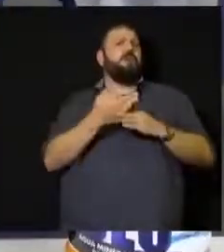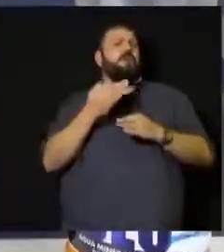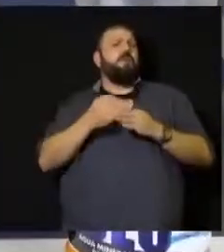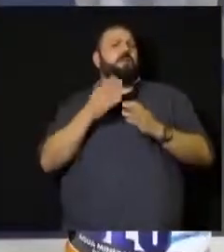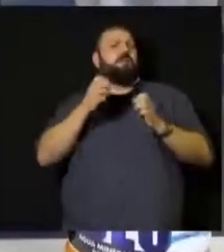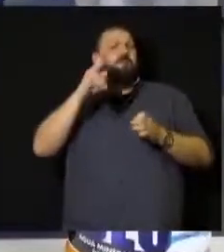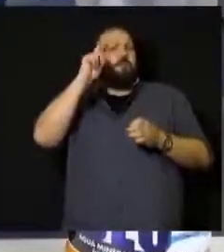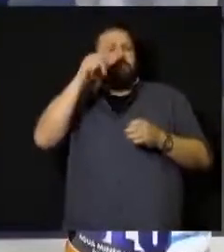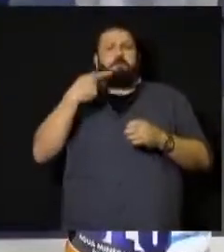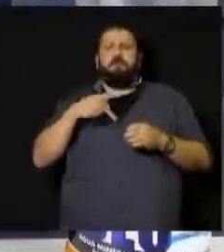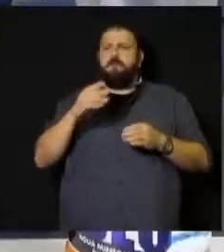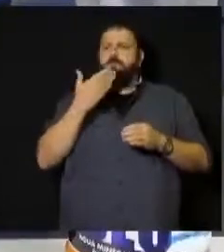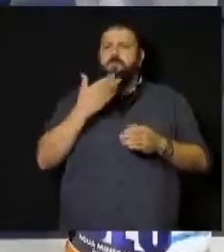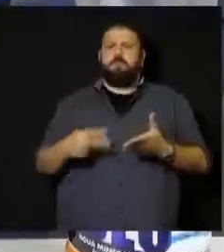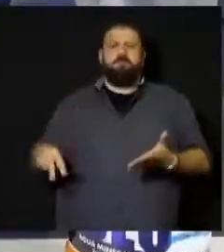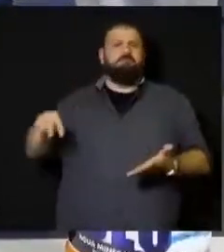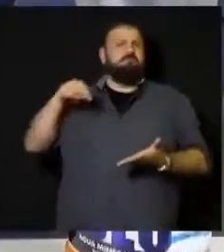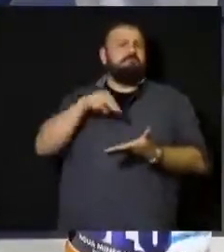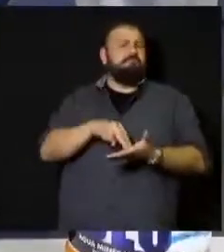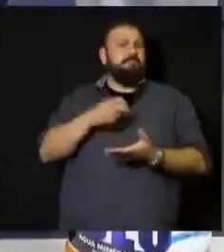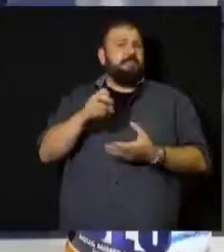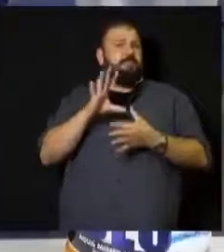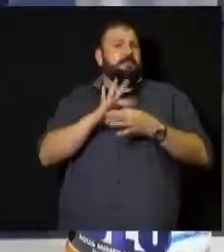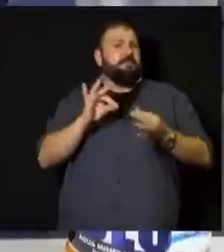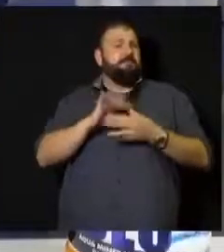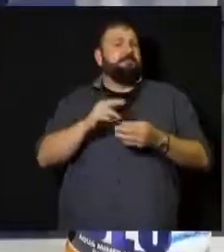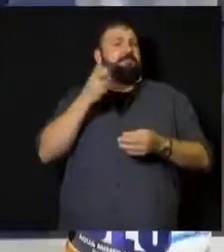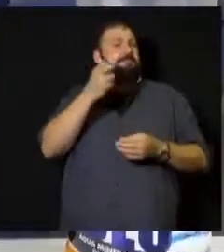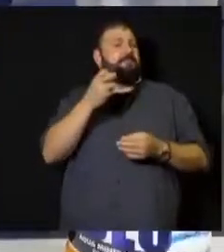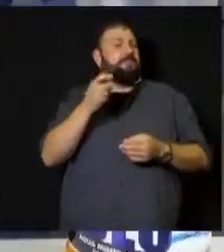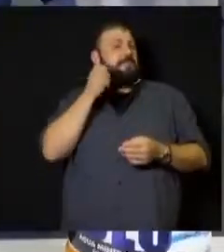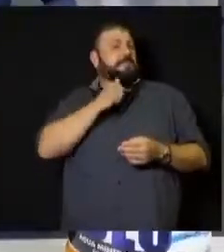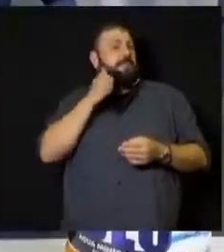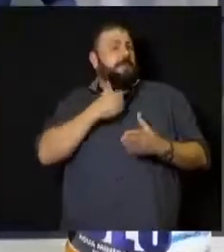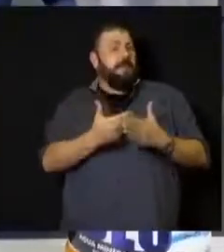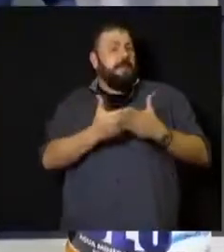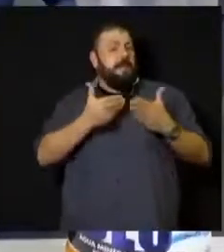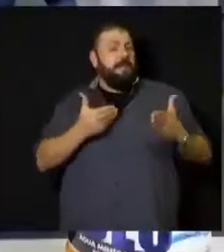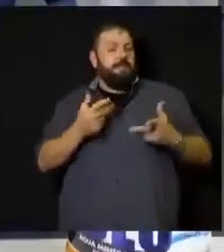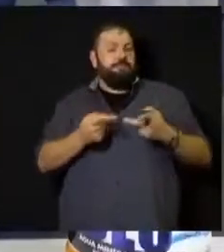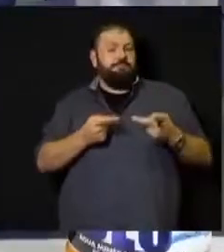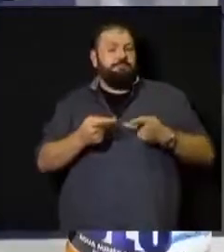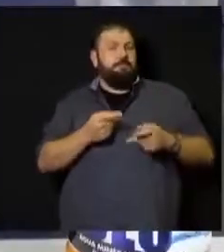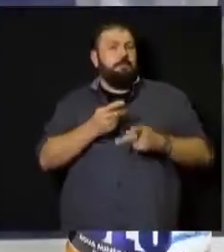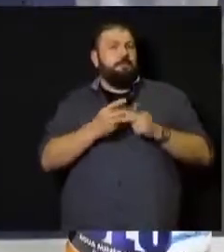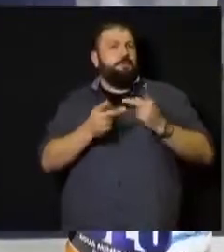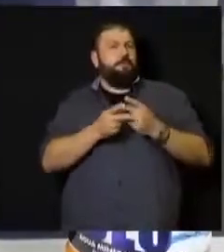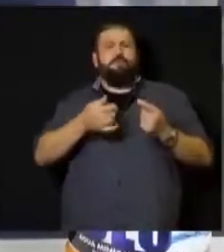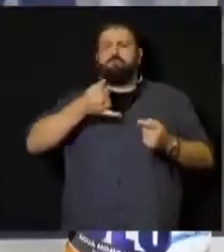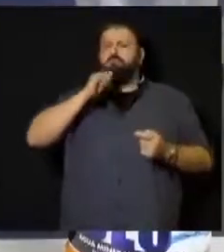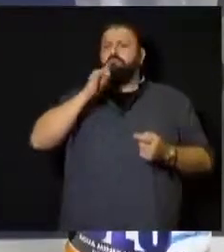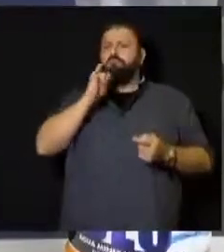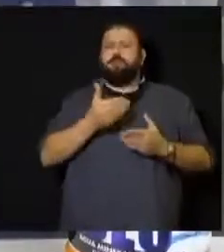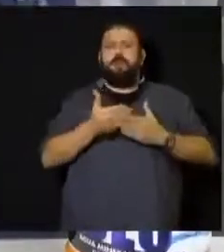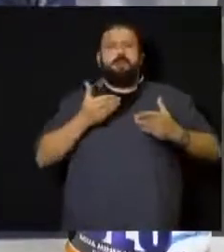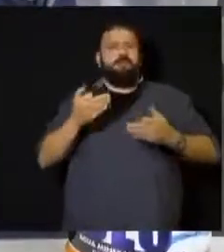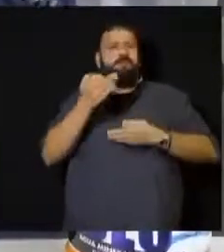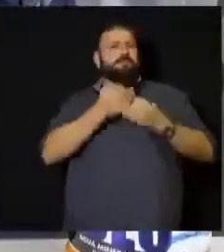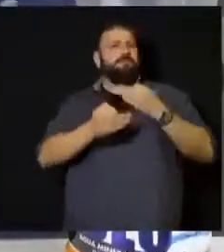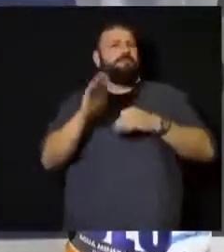my Bermuda shorts. No, but I have to be well prepared. And it's very important to drink a product before the meeting. Our first